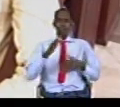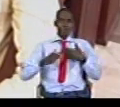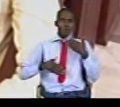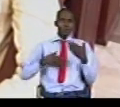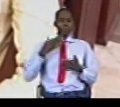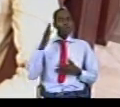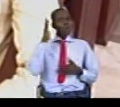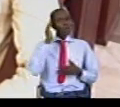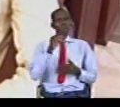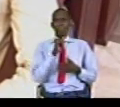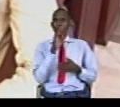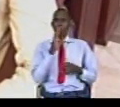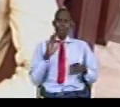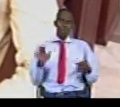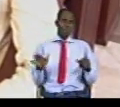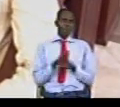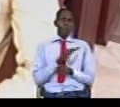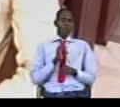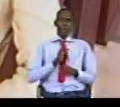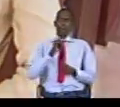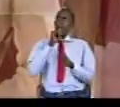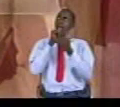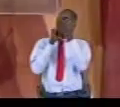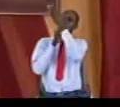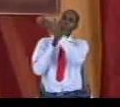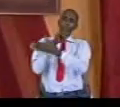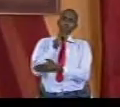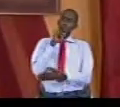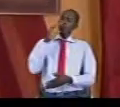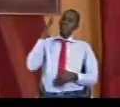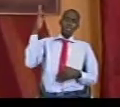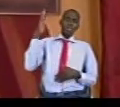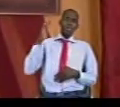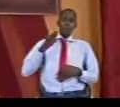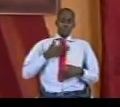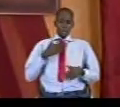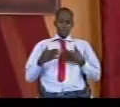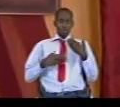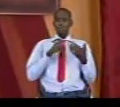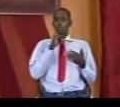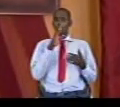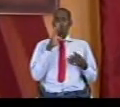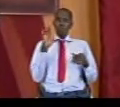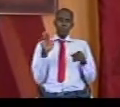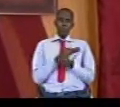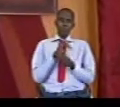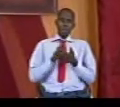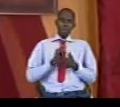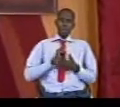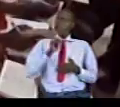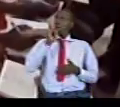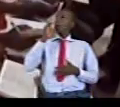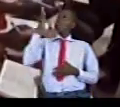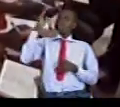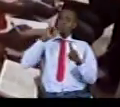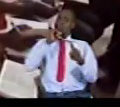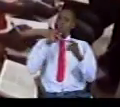there. And my joy will not be full if I'm there and you are not there. You'll be there, I'll be